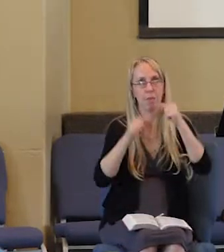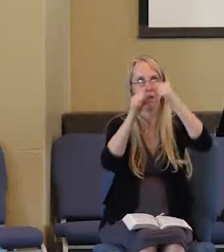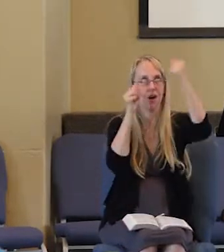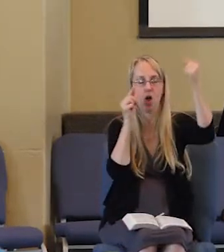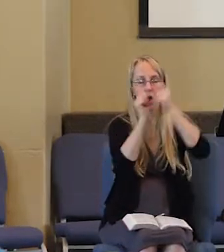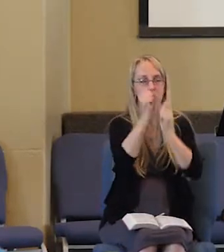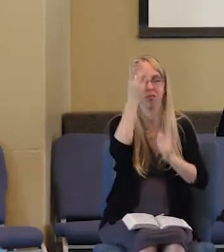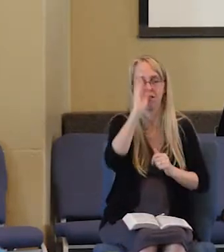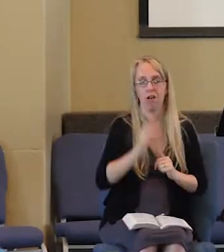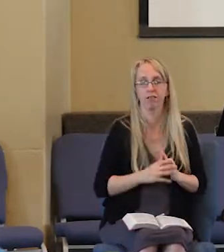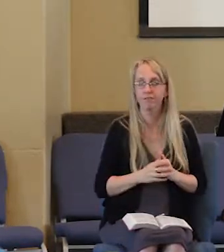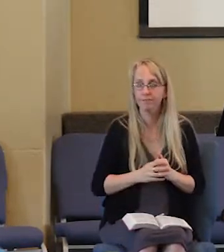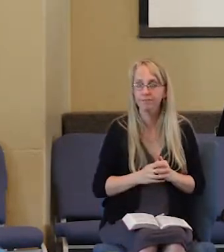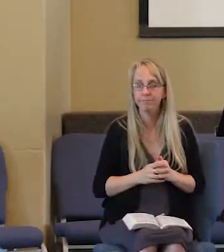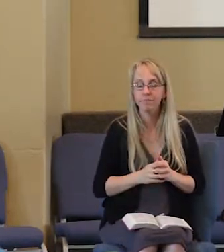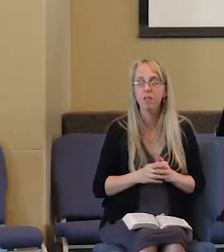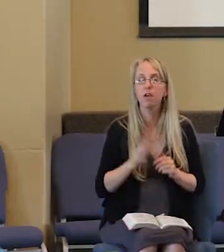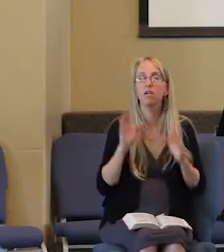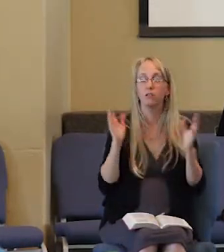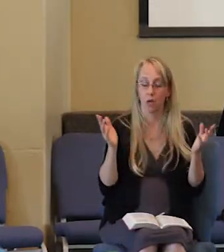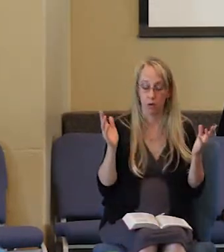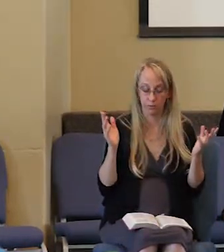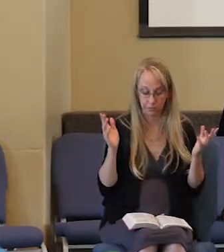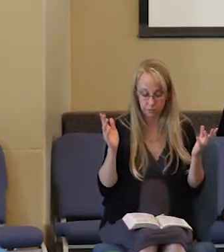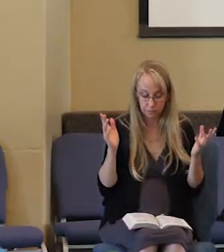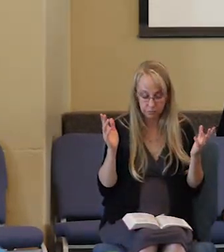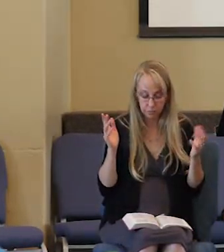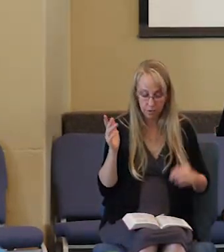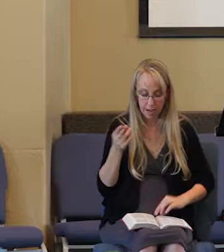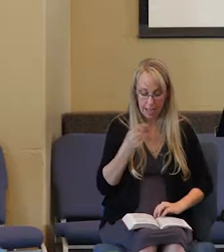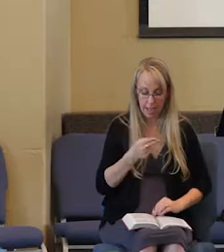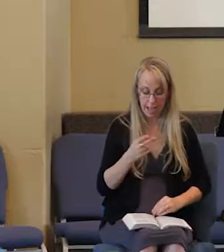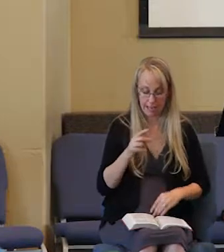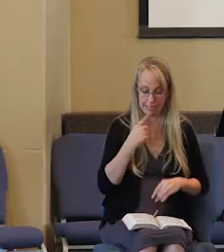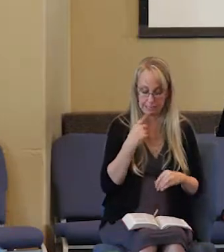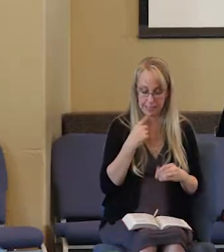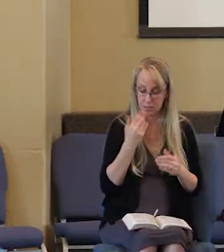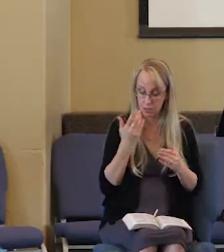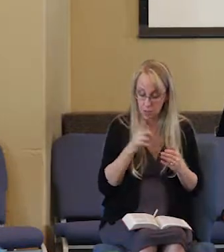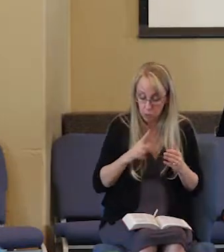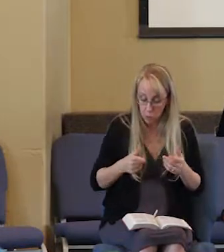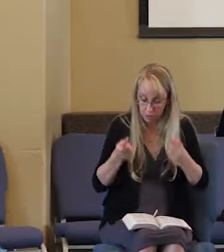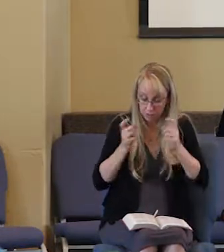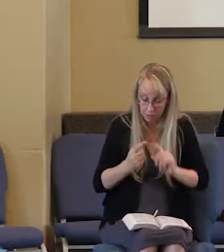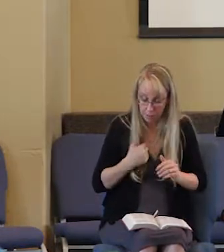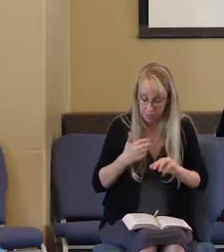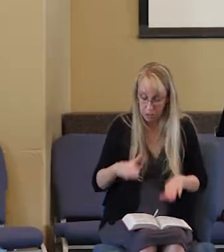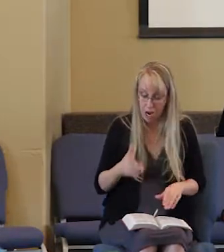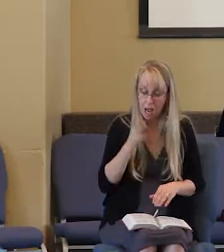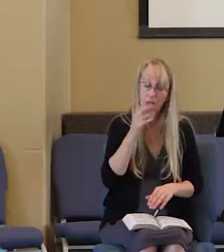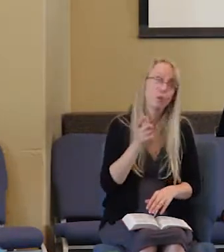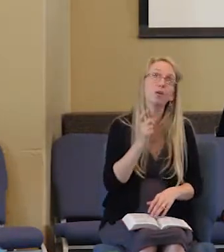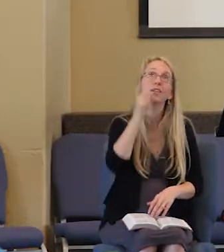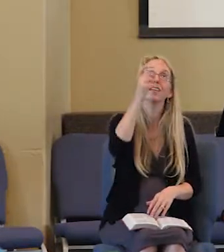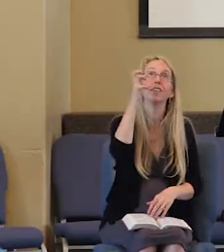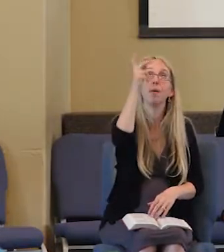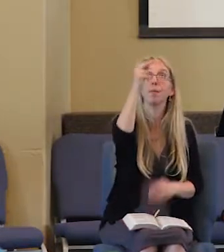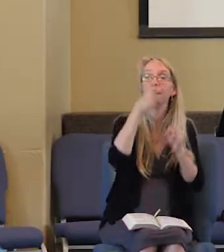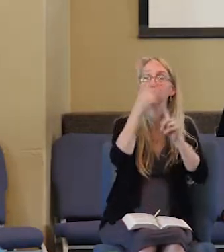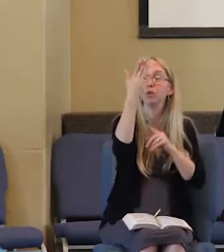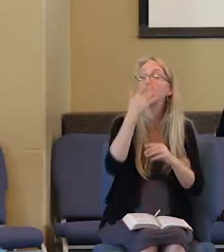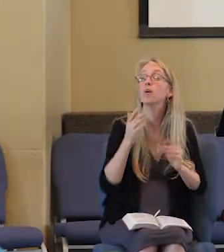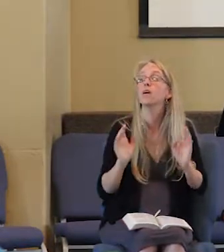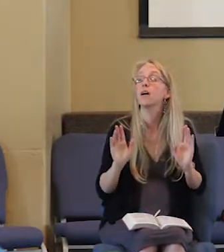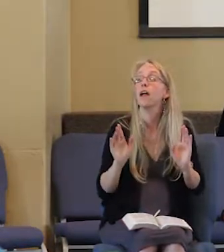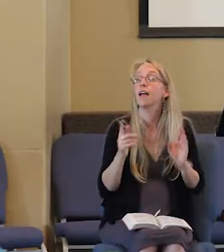God. So Hannah's example here is, Lord, if you'll give me a child, I'll give him back to you. And she went a step